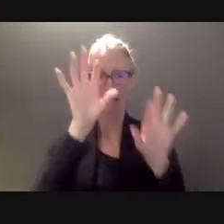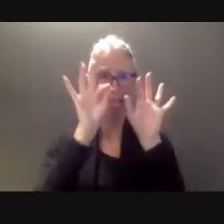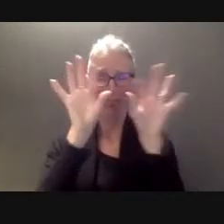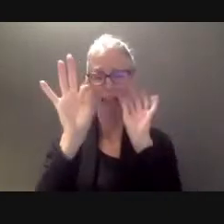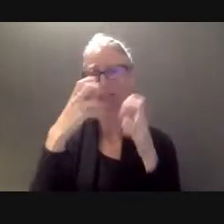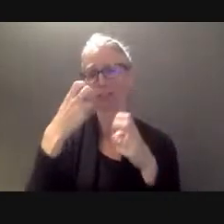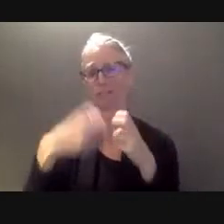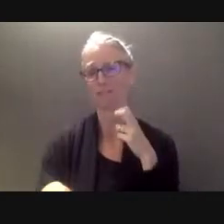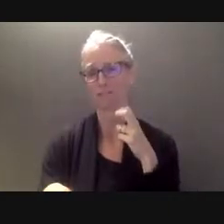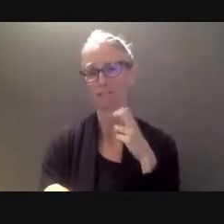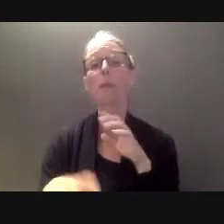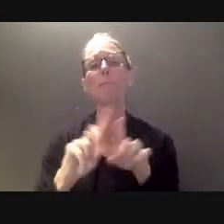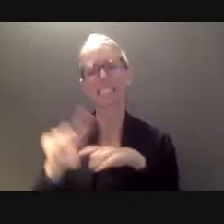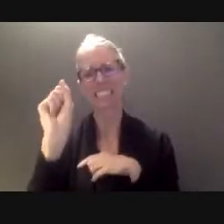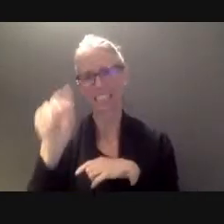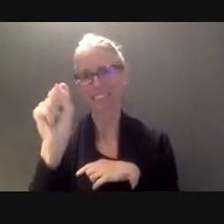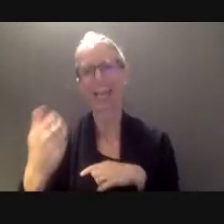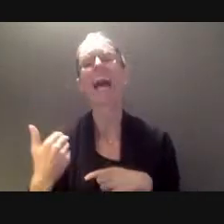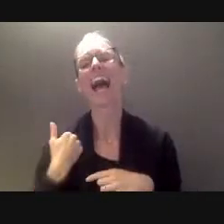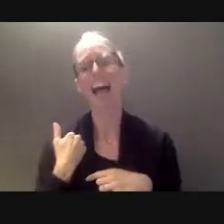is there is other things.